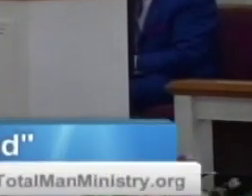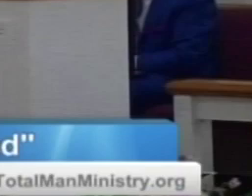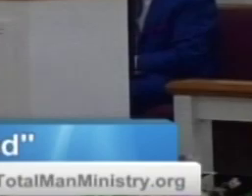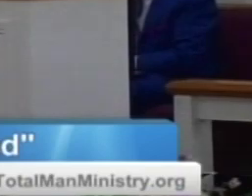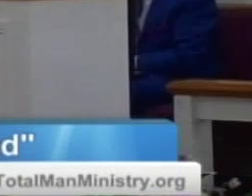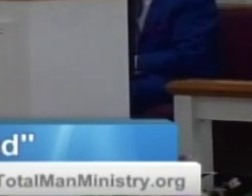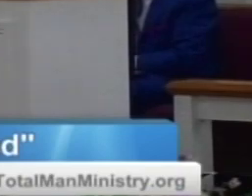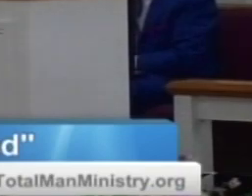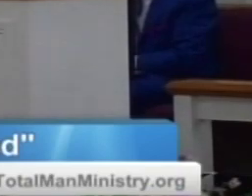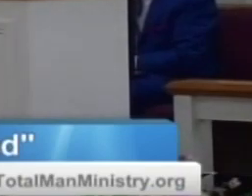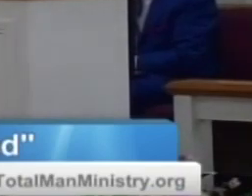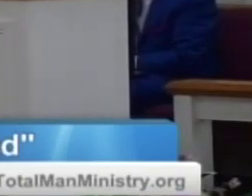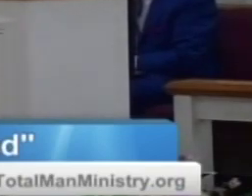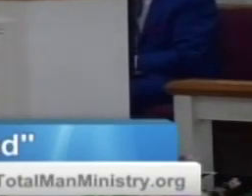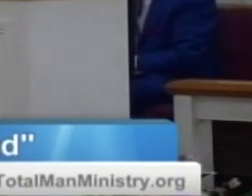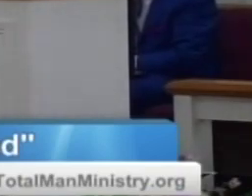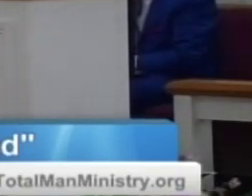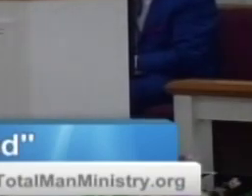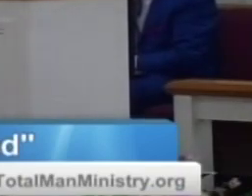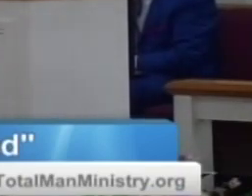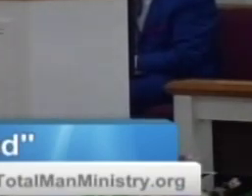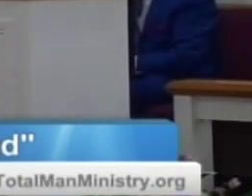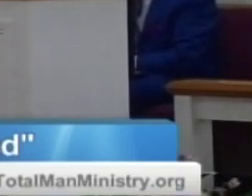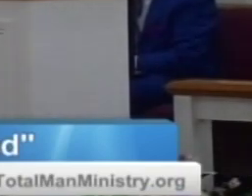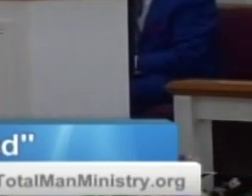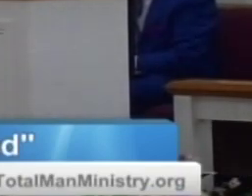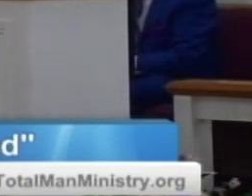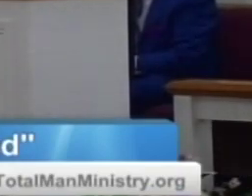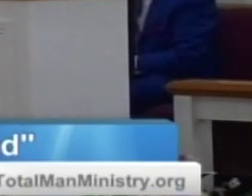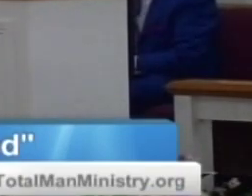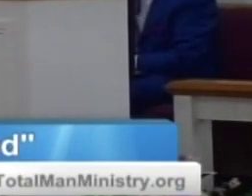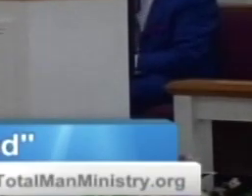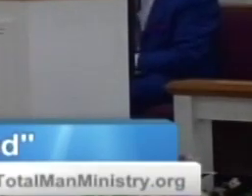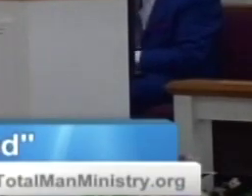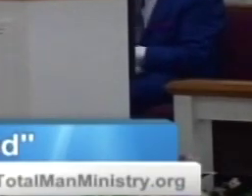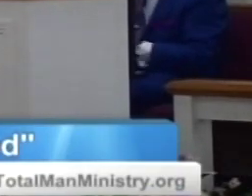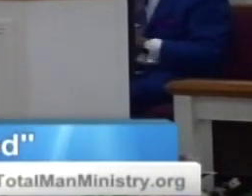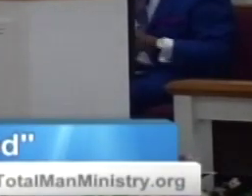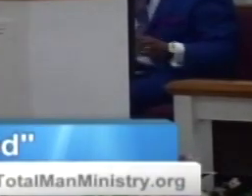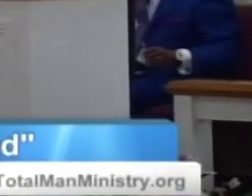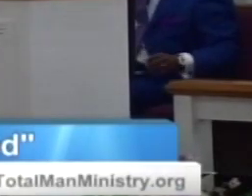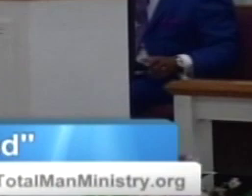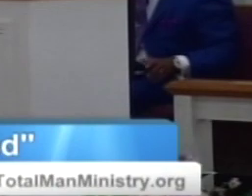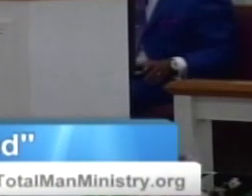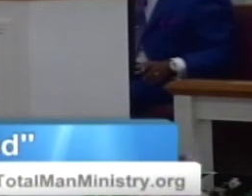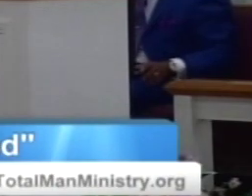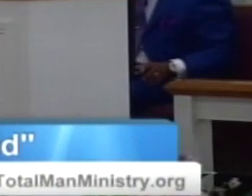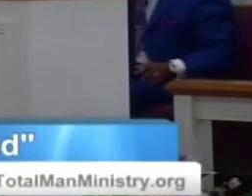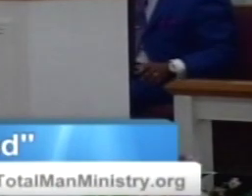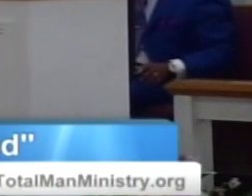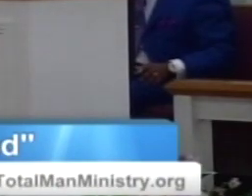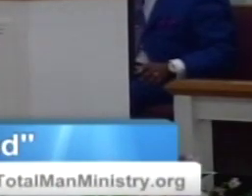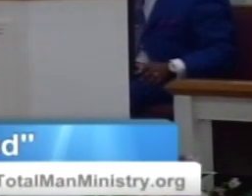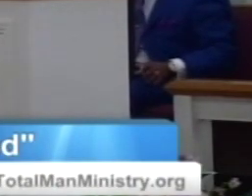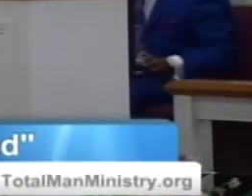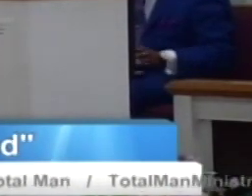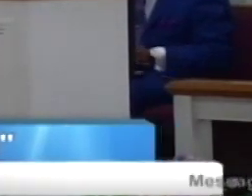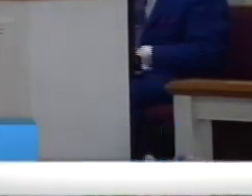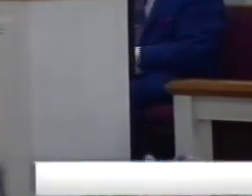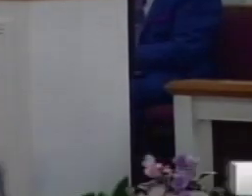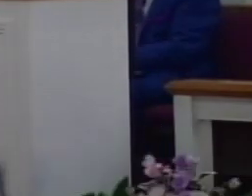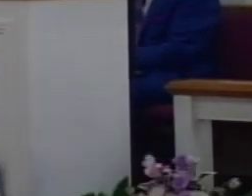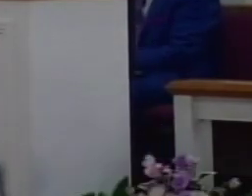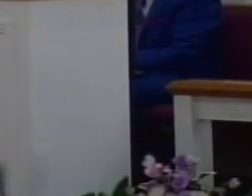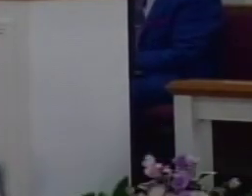says, but you are a chosen generation. He says, a royal priesthood, a